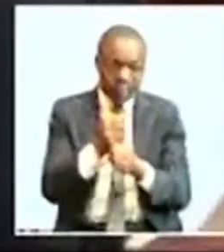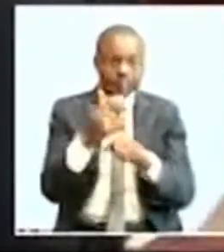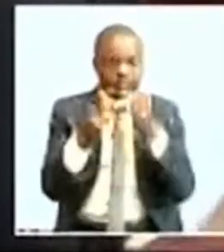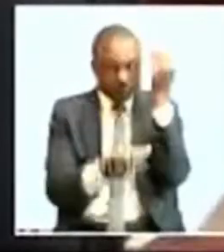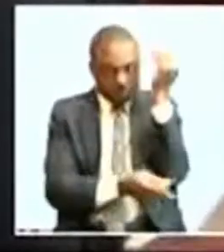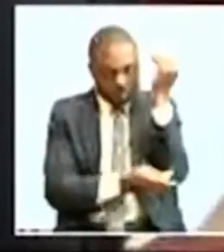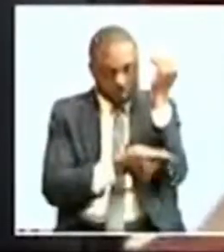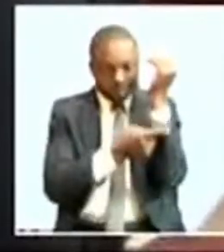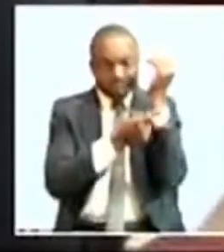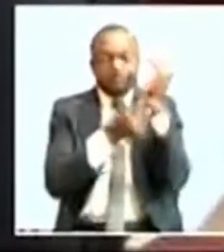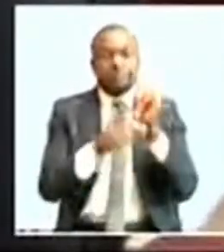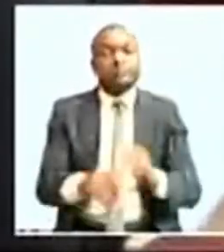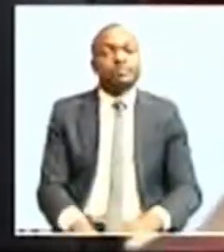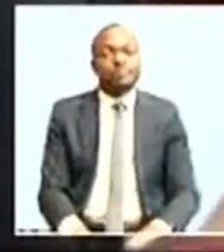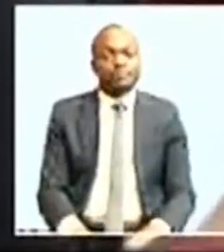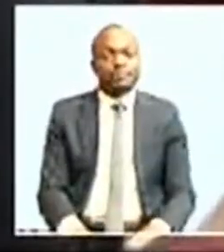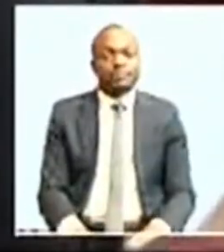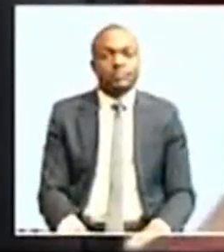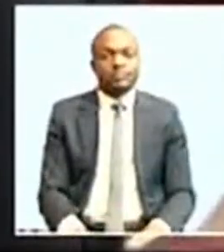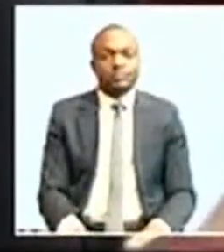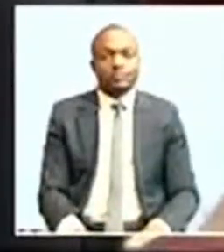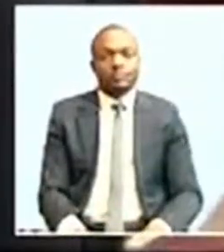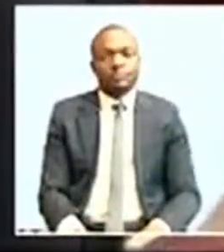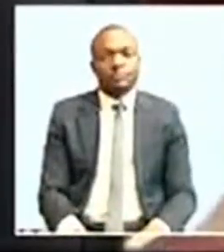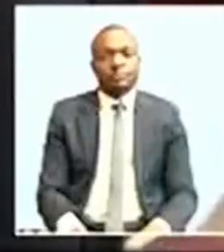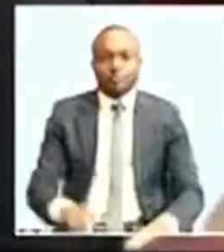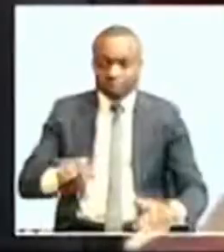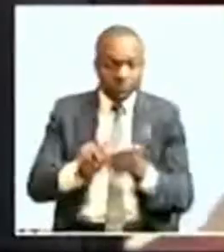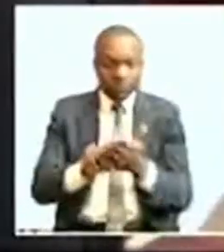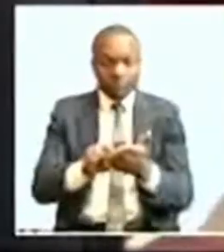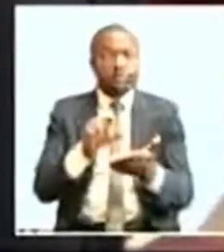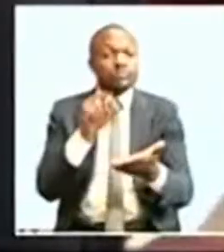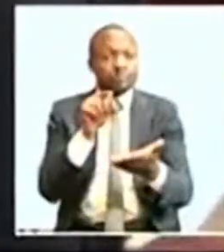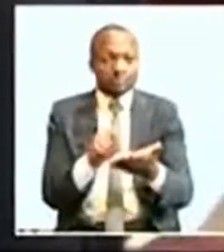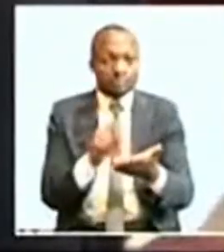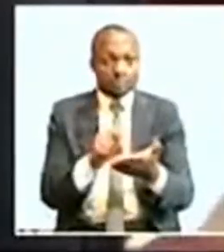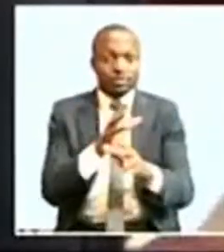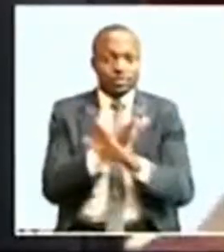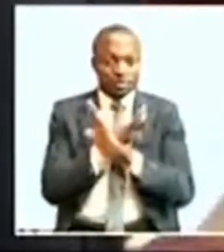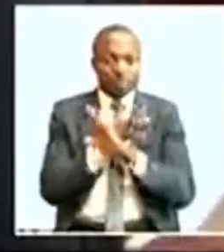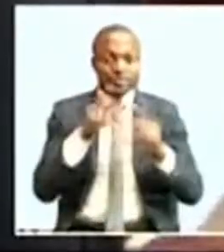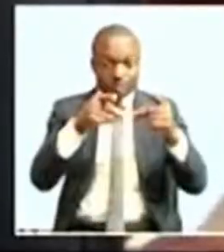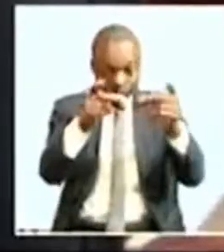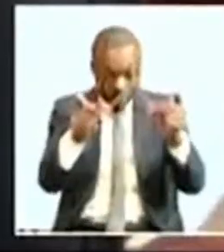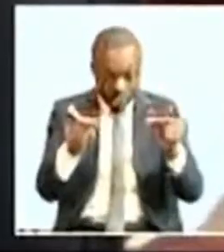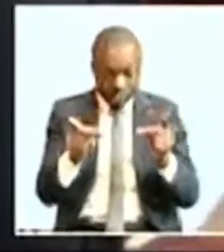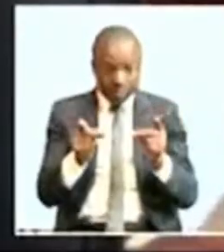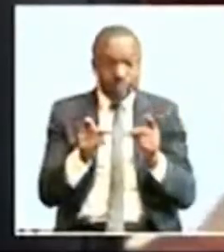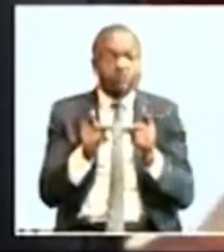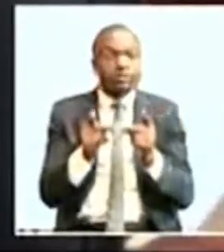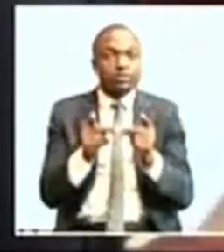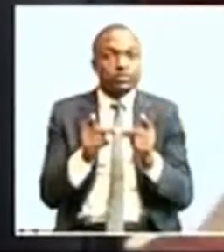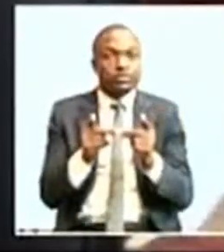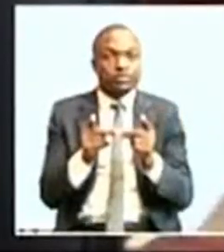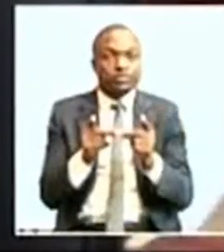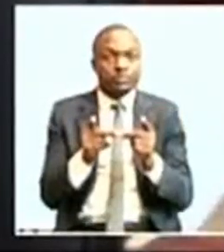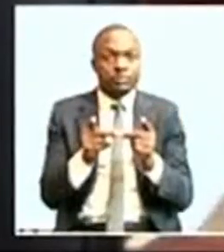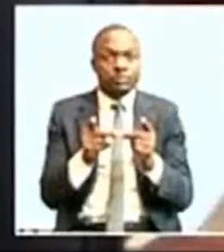development. In terms of ratifying, Zambia's position would